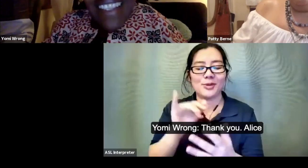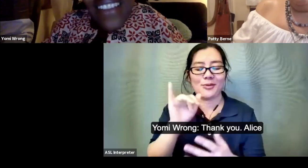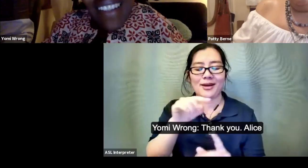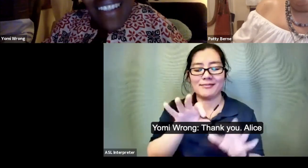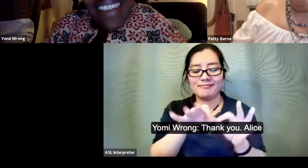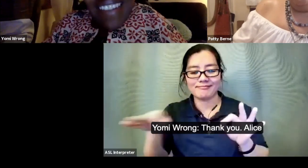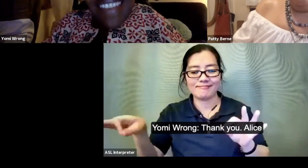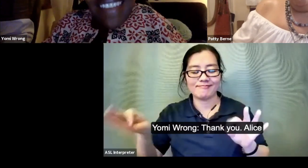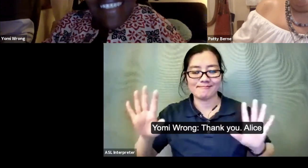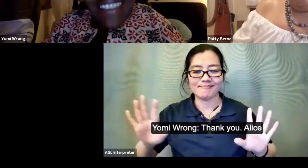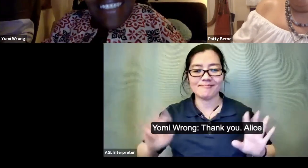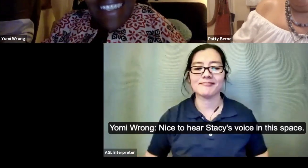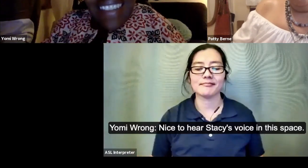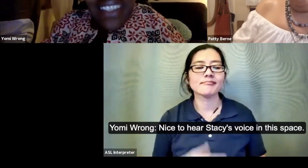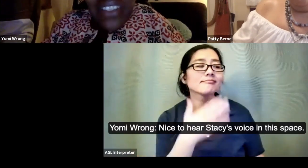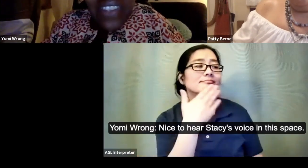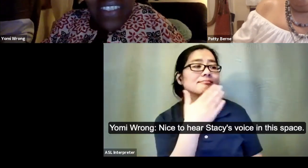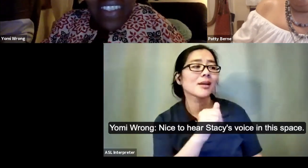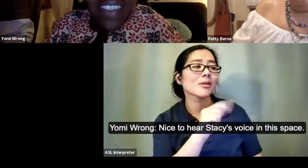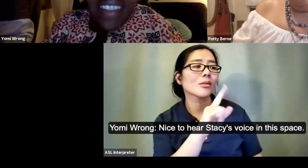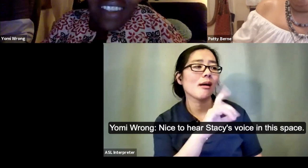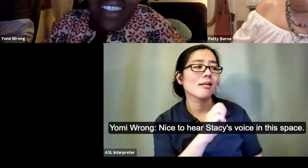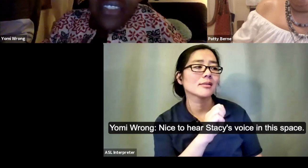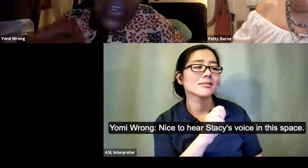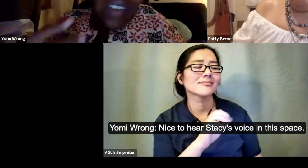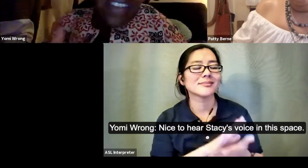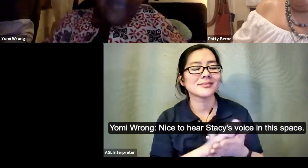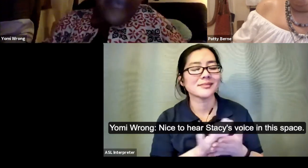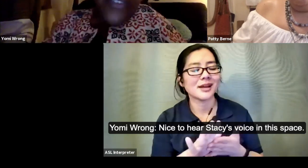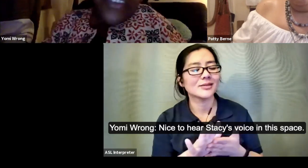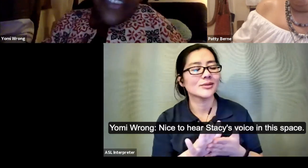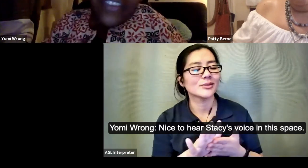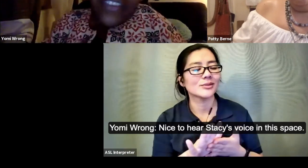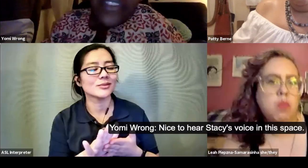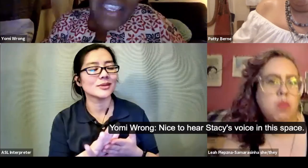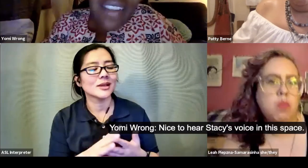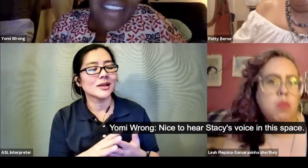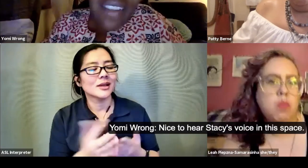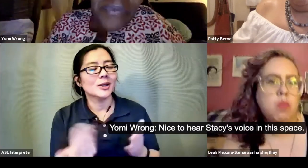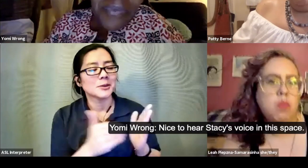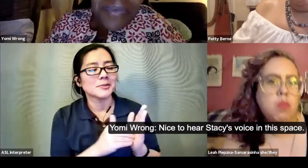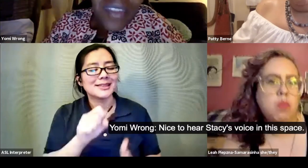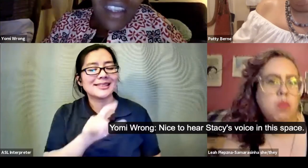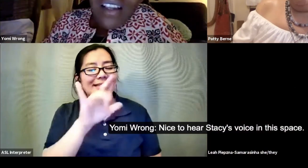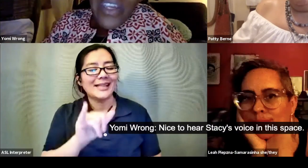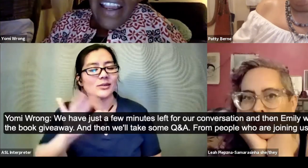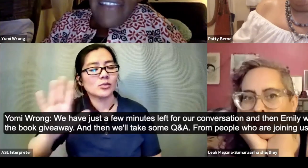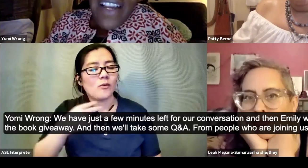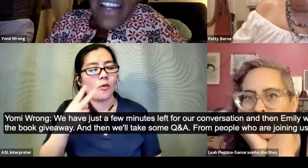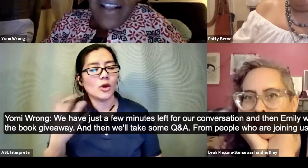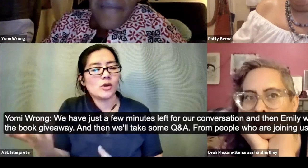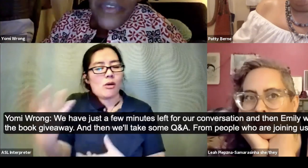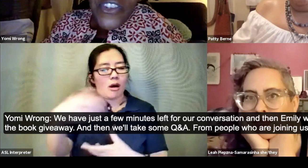Thank you, Alice. It's nice to hear Stacy's voice in this space. We